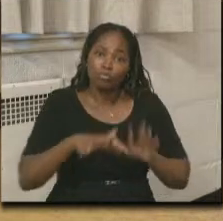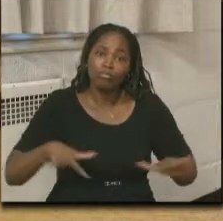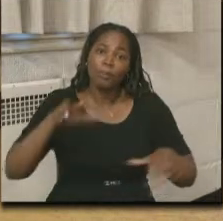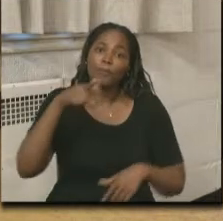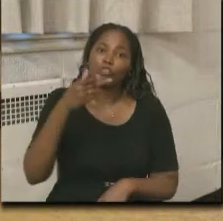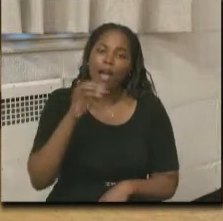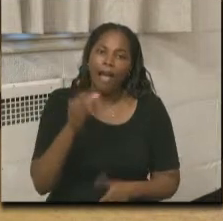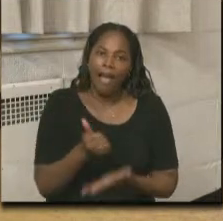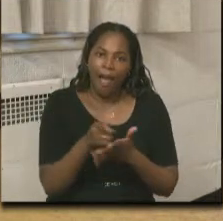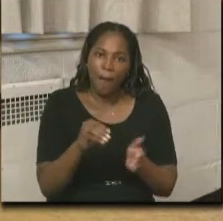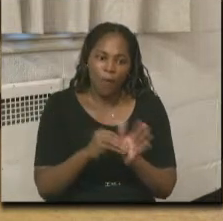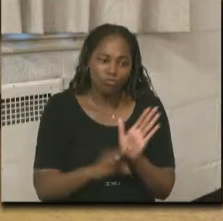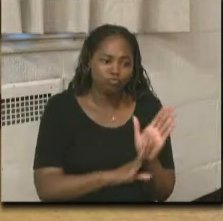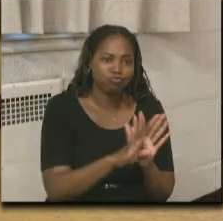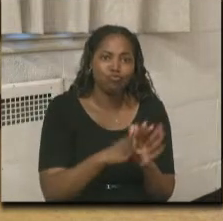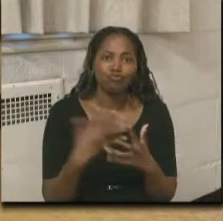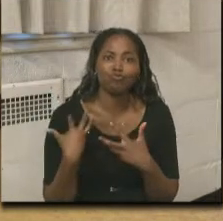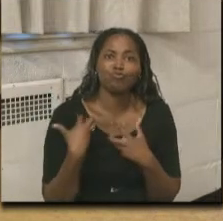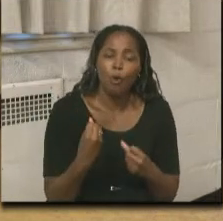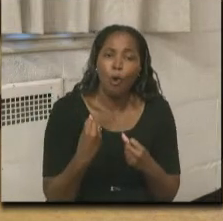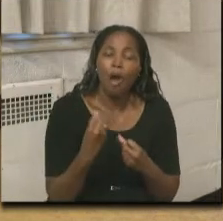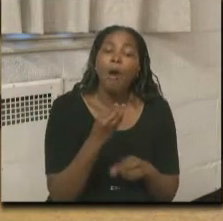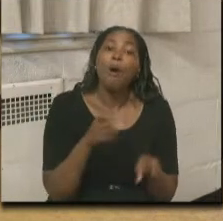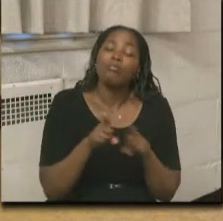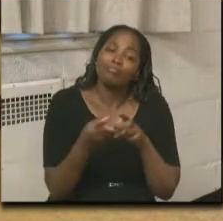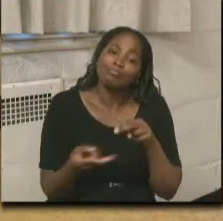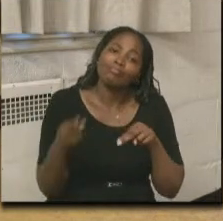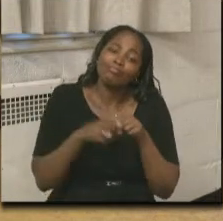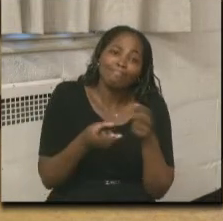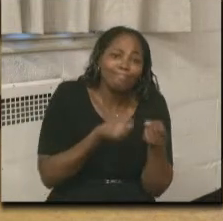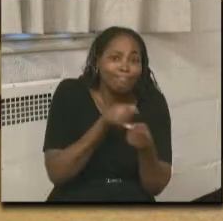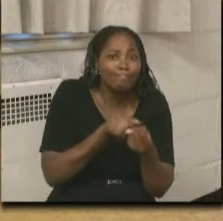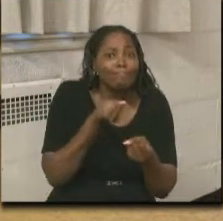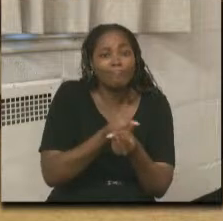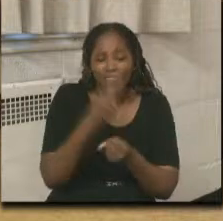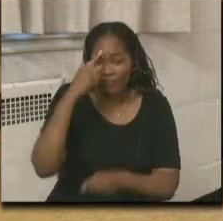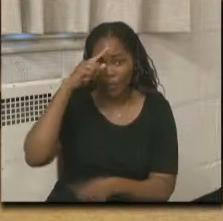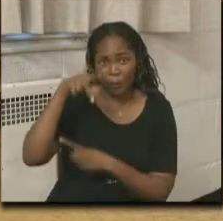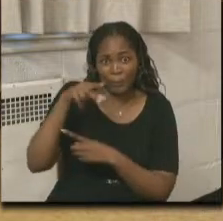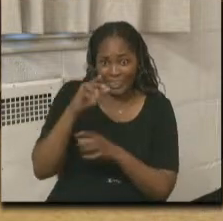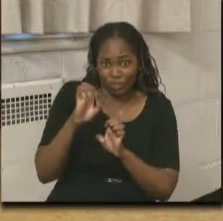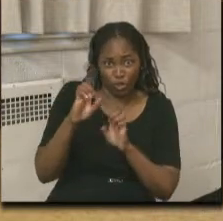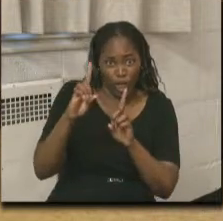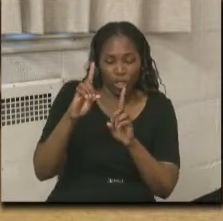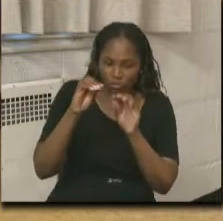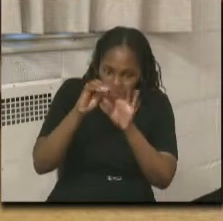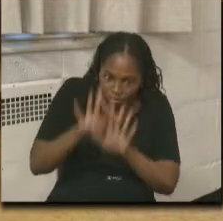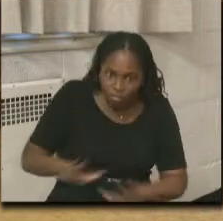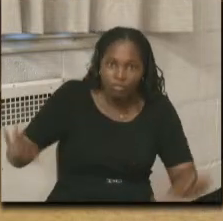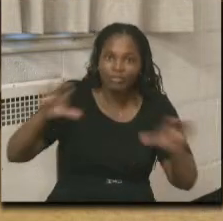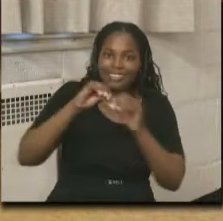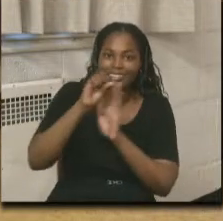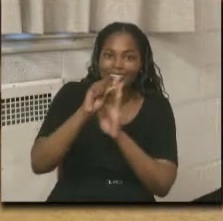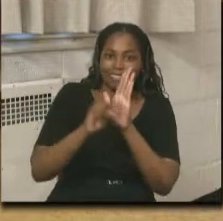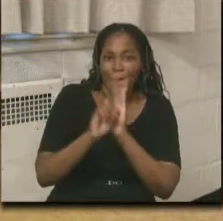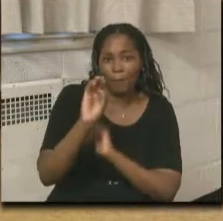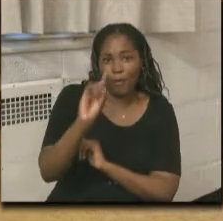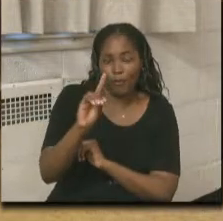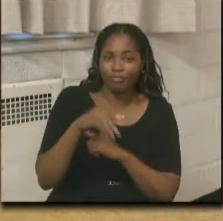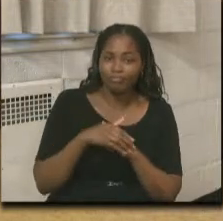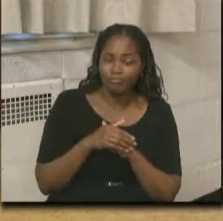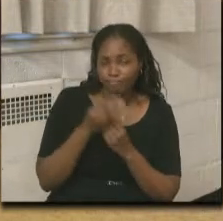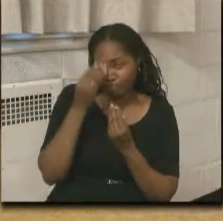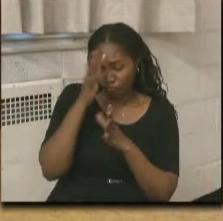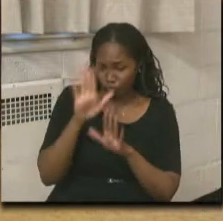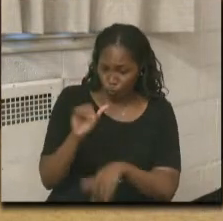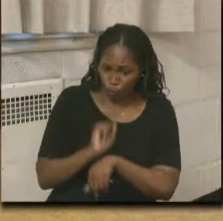heighten advocacy efforts for public education across the entire state of Maryland. We are extremely proud of your work and